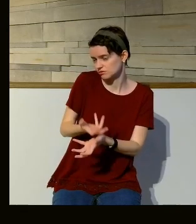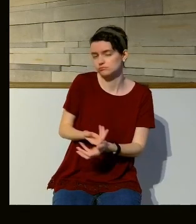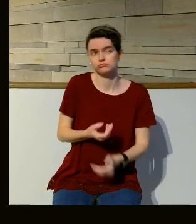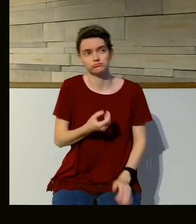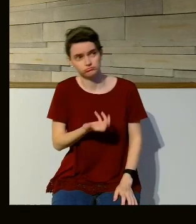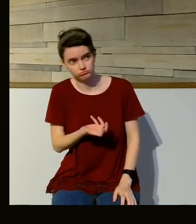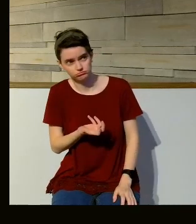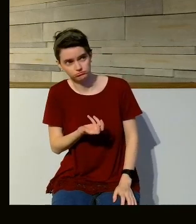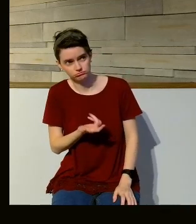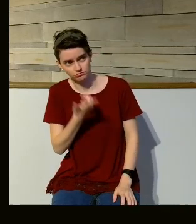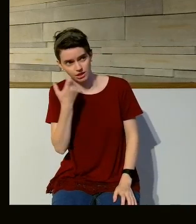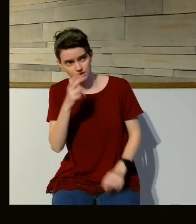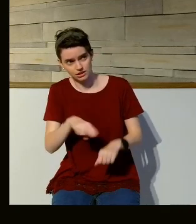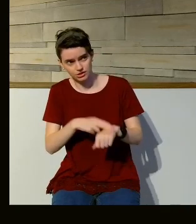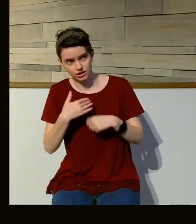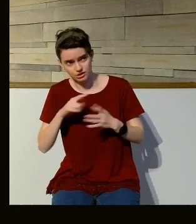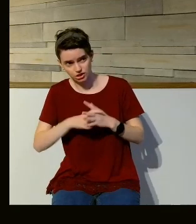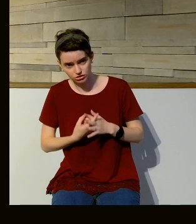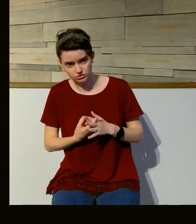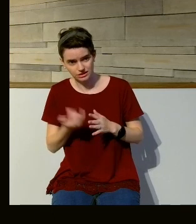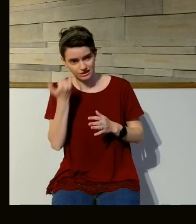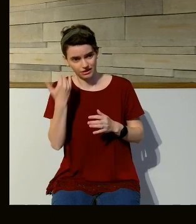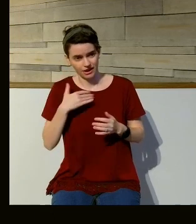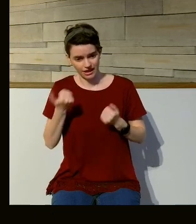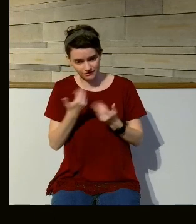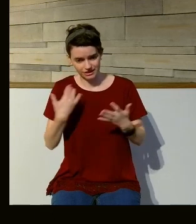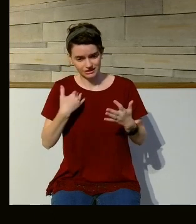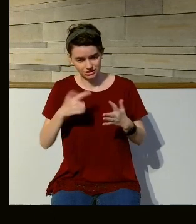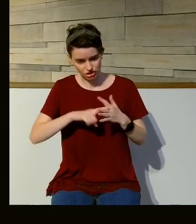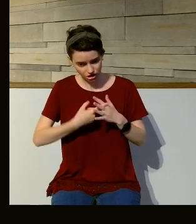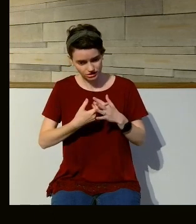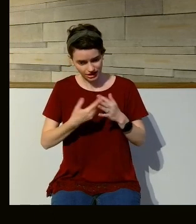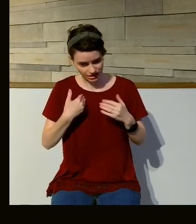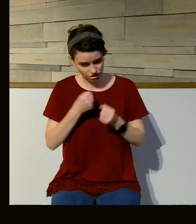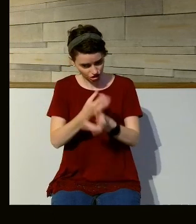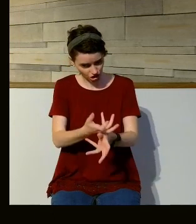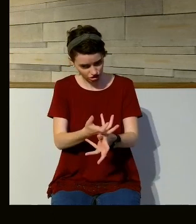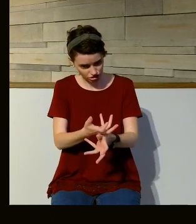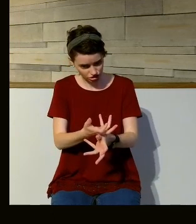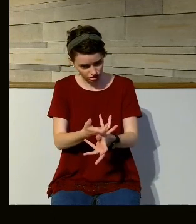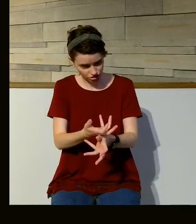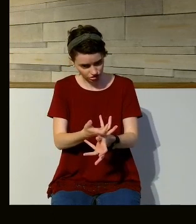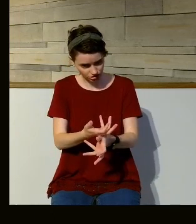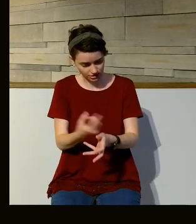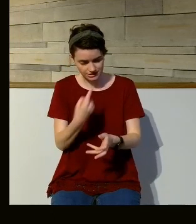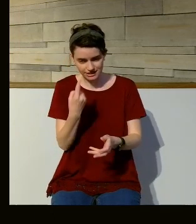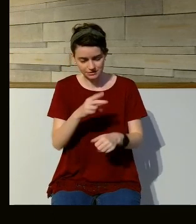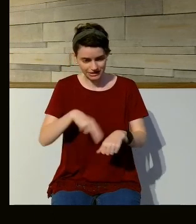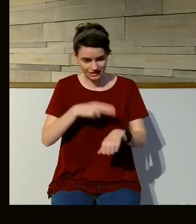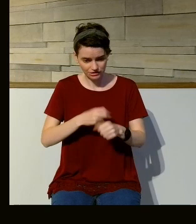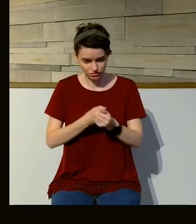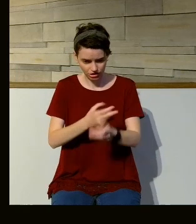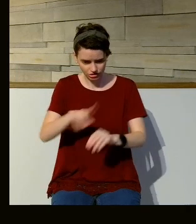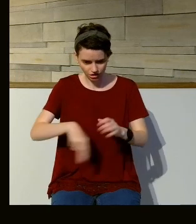said, well, because nature had a beginning, and if everything that begins needs a cause, well then, to say something natural caused all